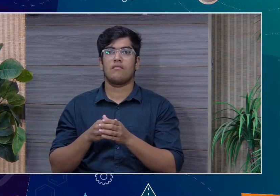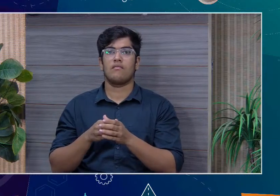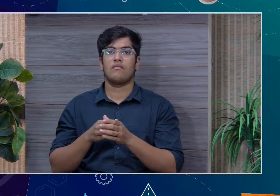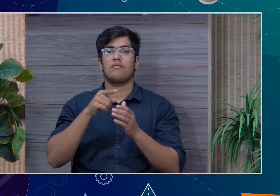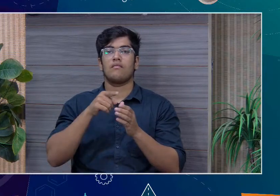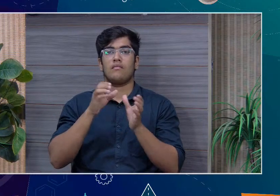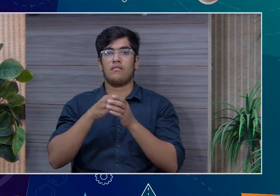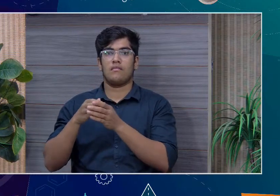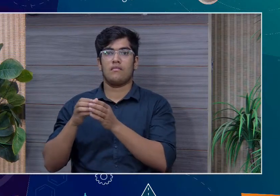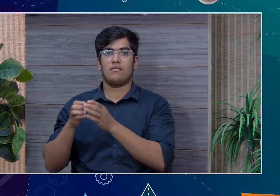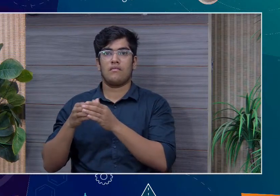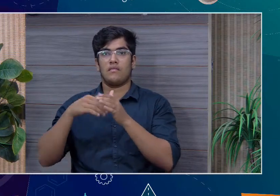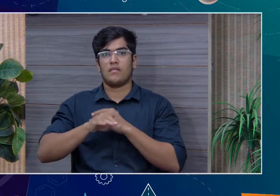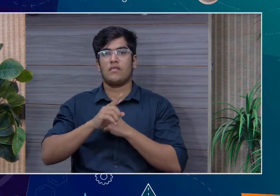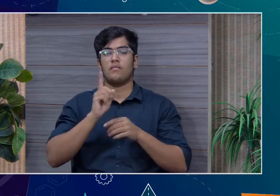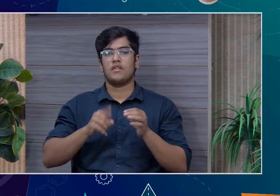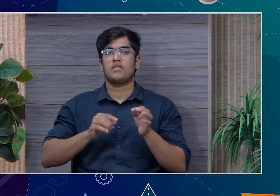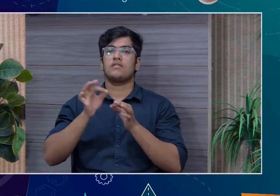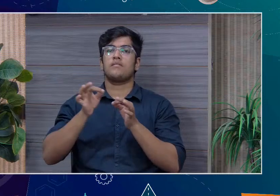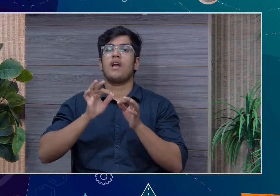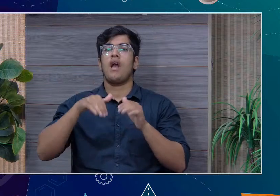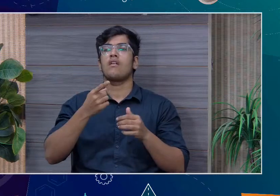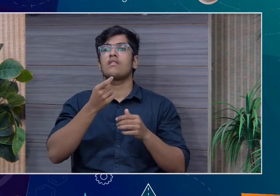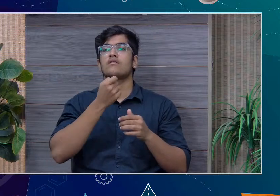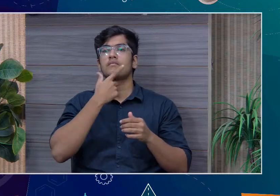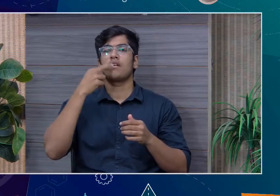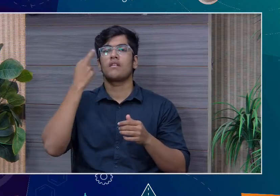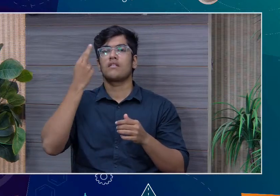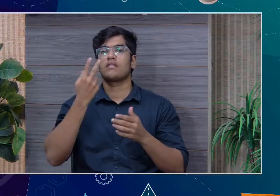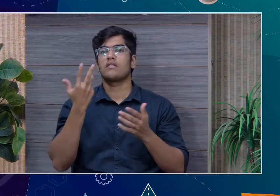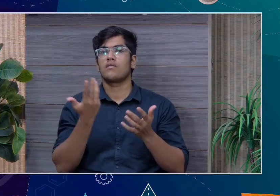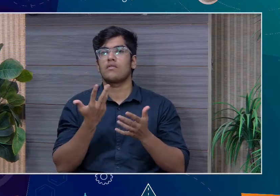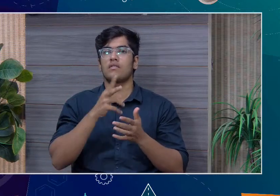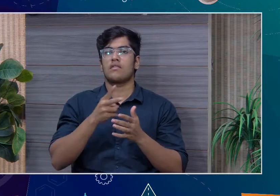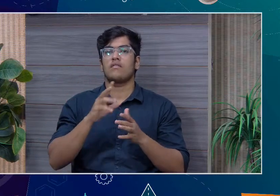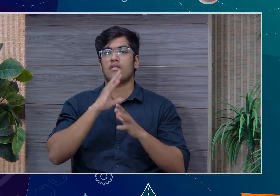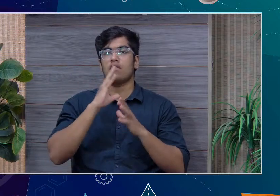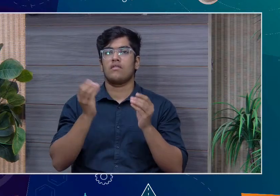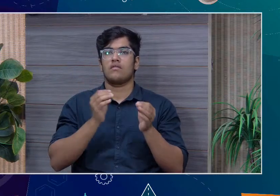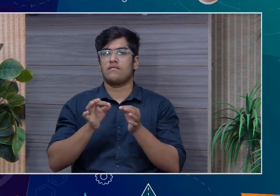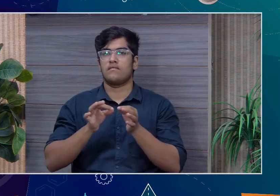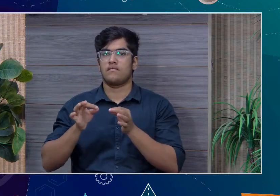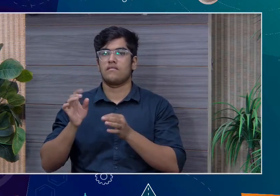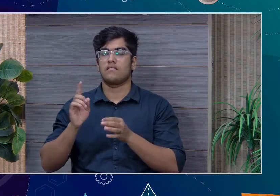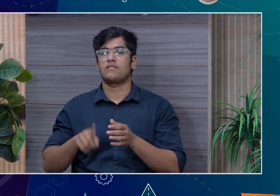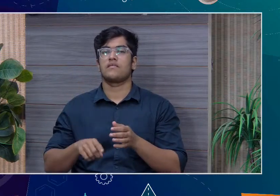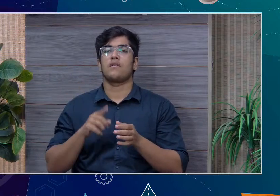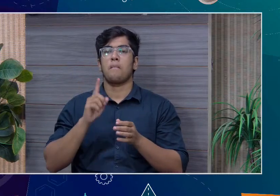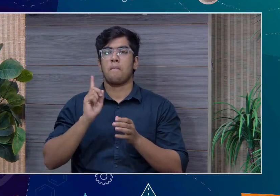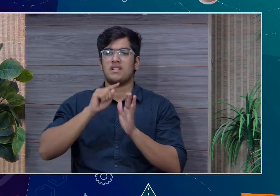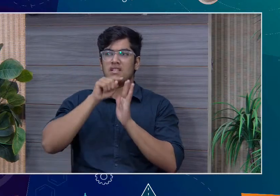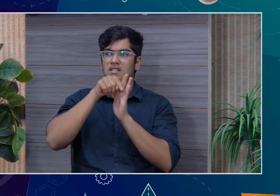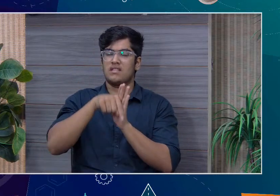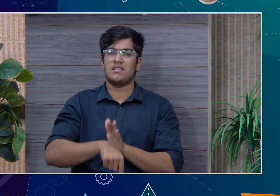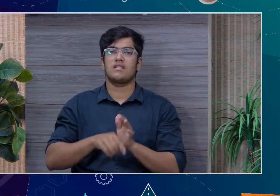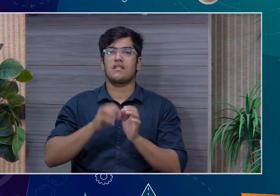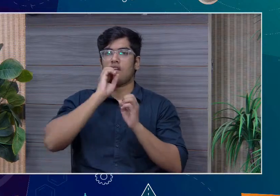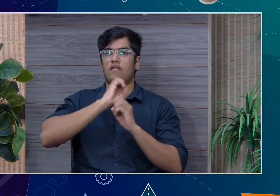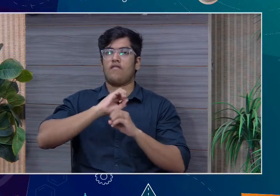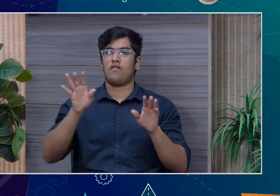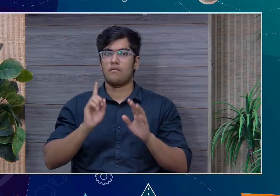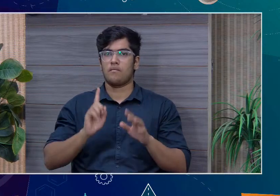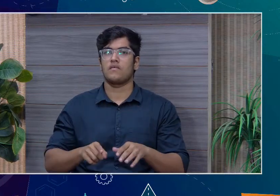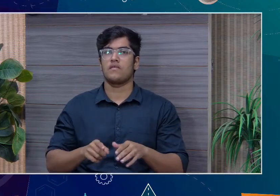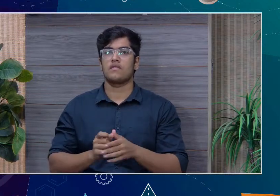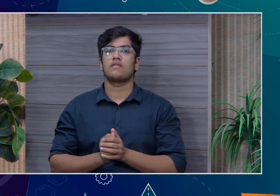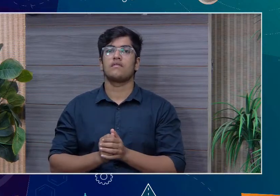particular why the author was smiling. So when the word came smiling, we need to give a detailed